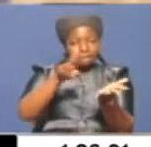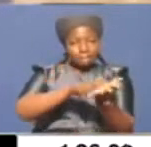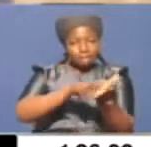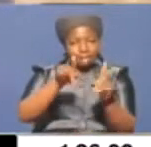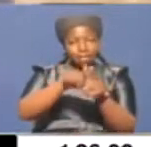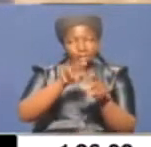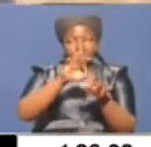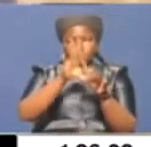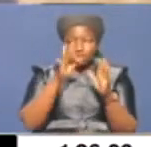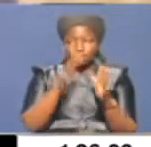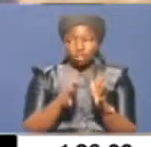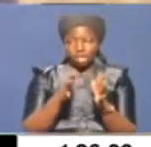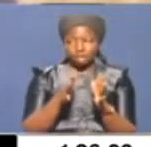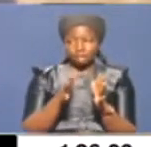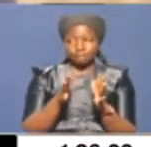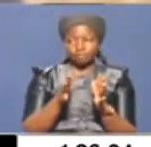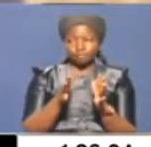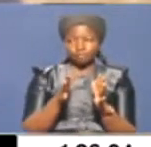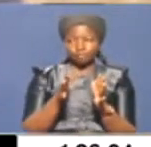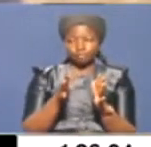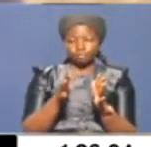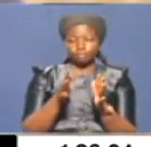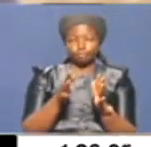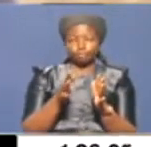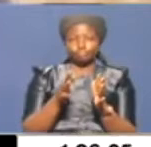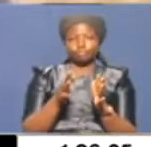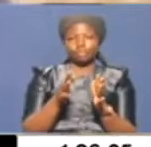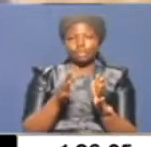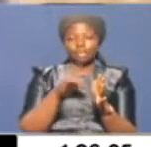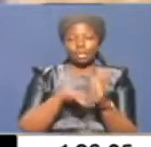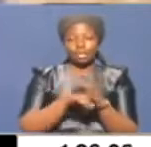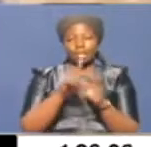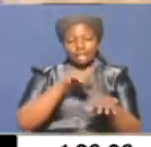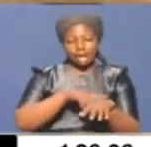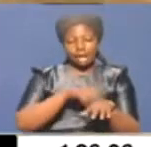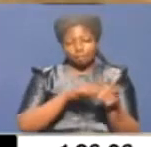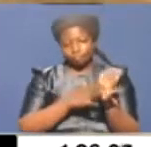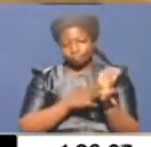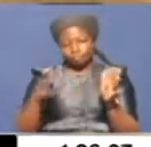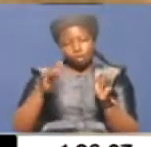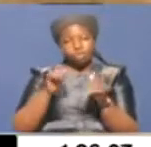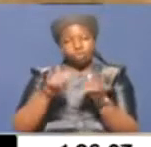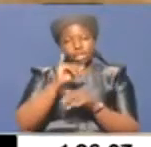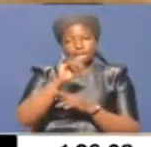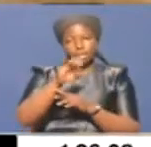katika hii muda ambao tumepatiwa na tume la uchaguzi.